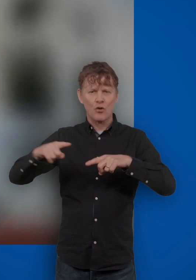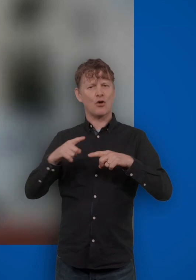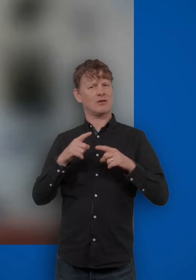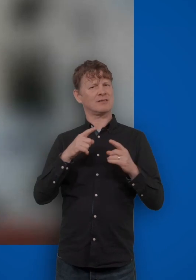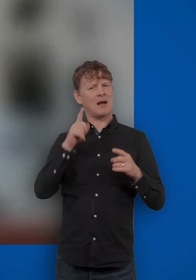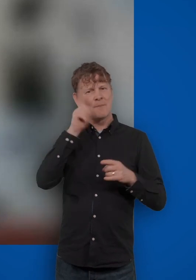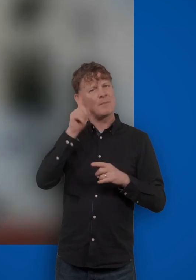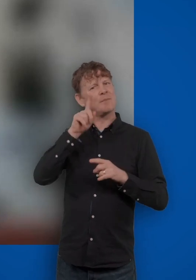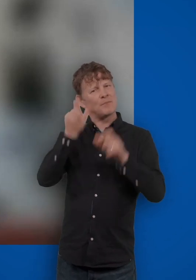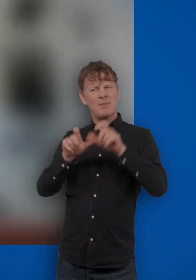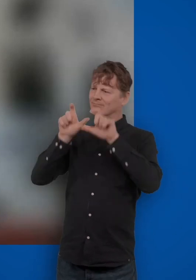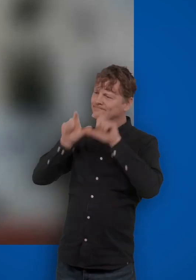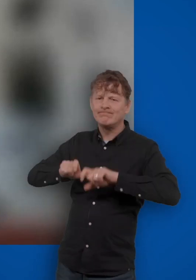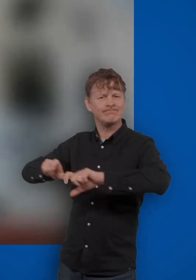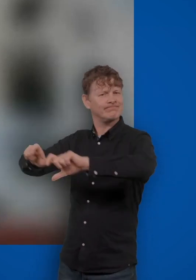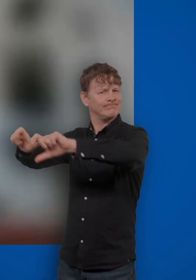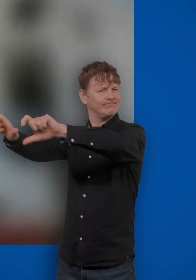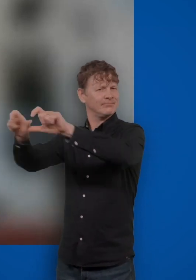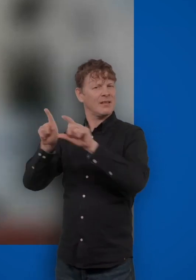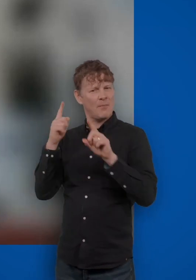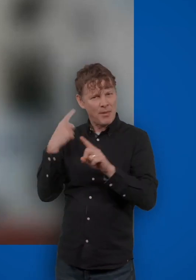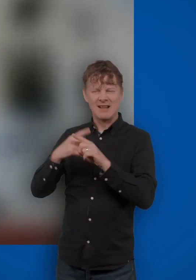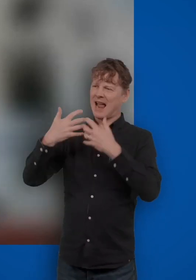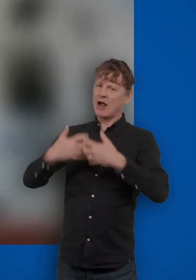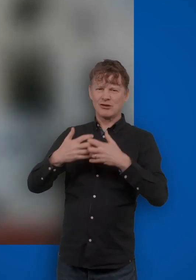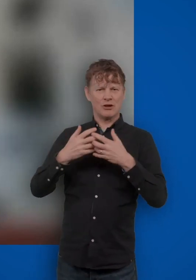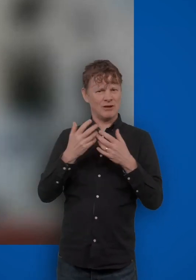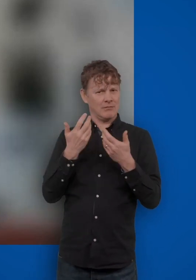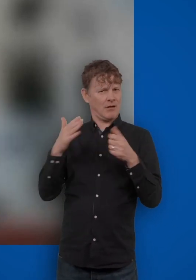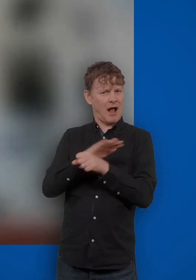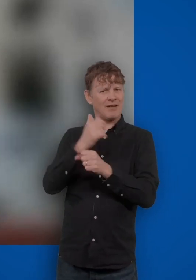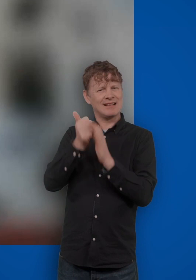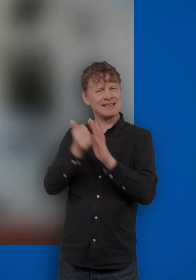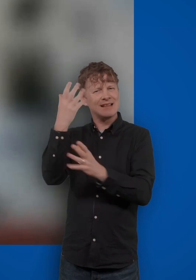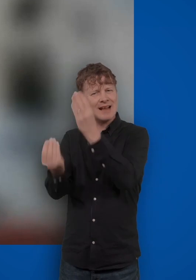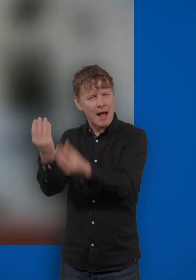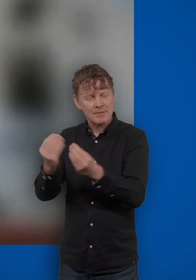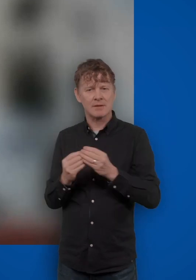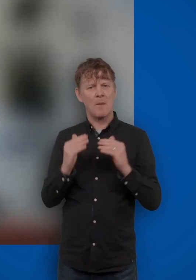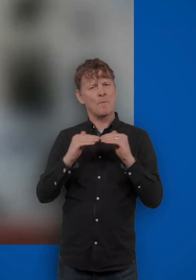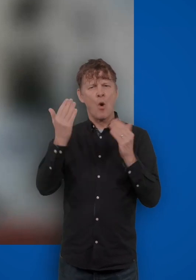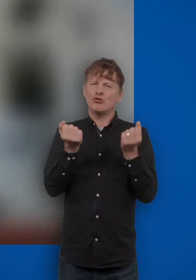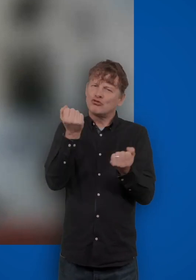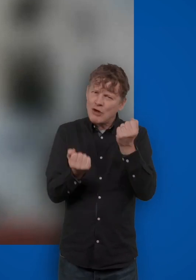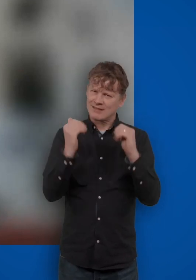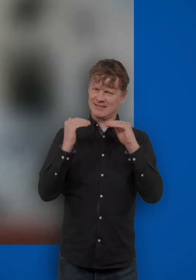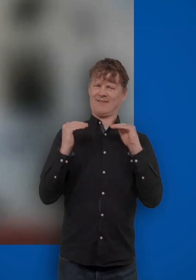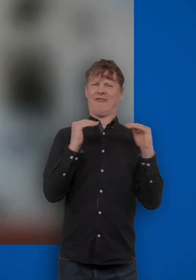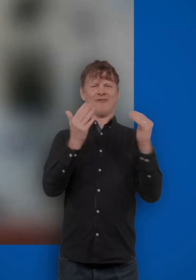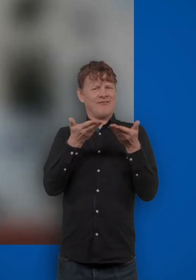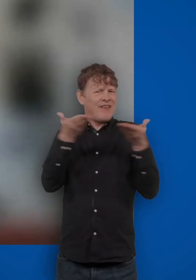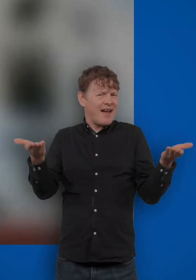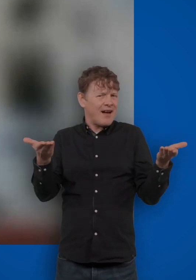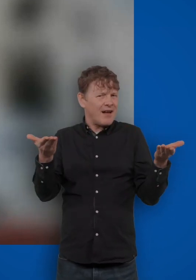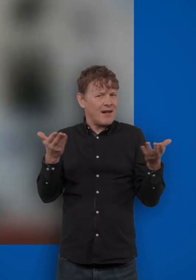retention, a sustainable profession drawing on all the talents to address skills gaps, greater justice and fairer outcomes for